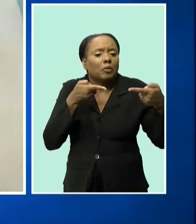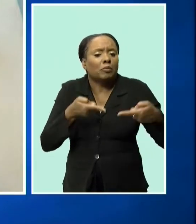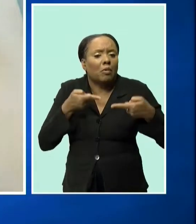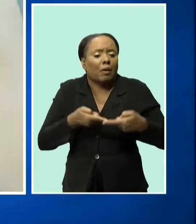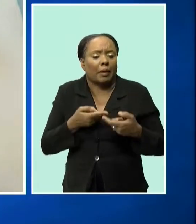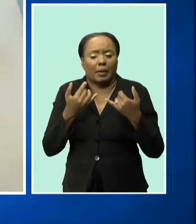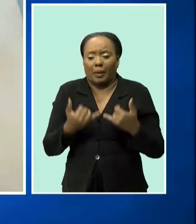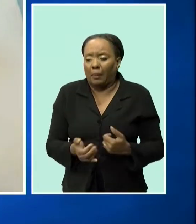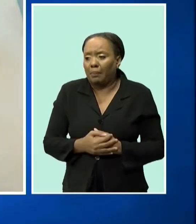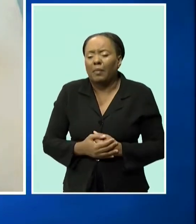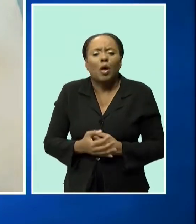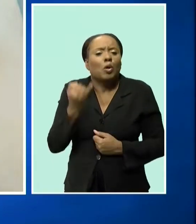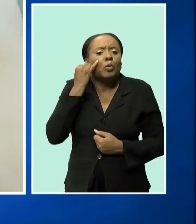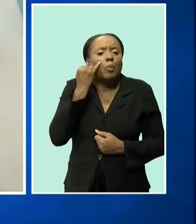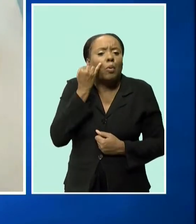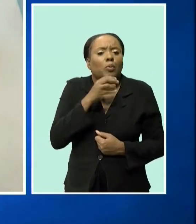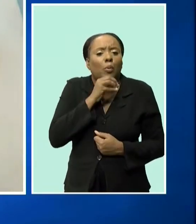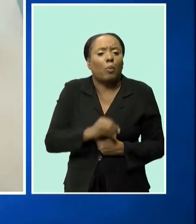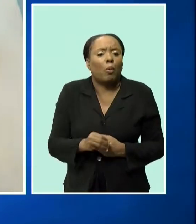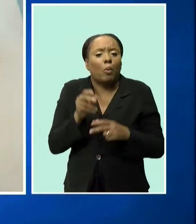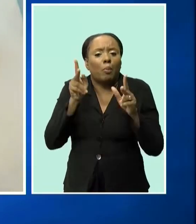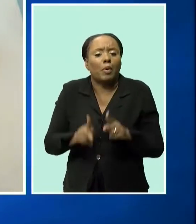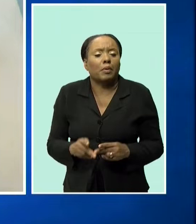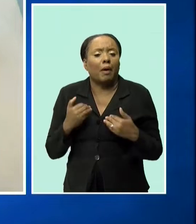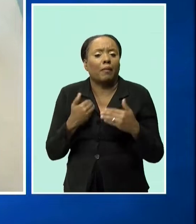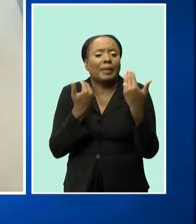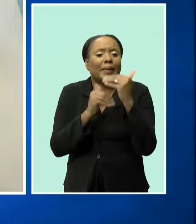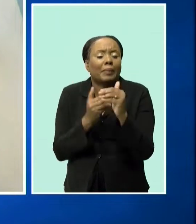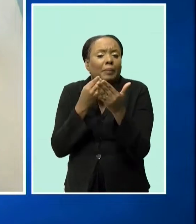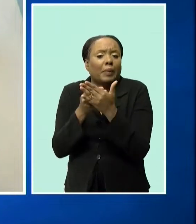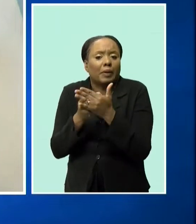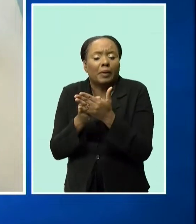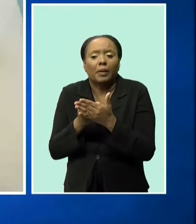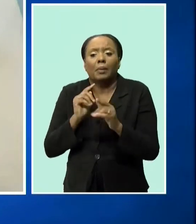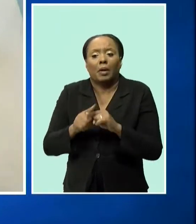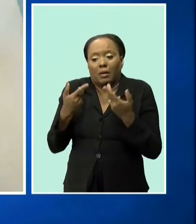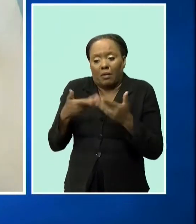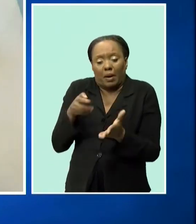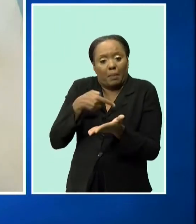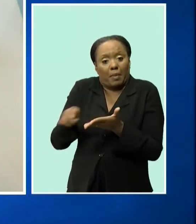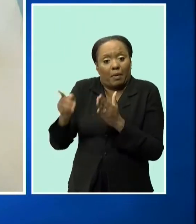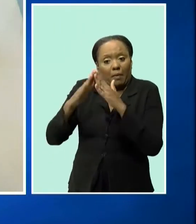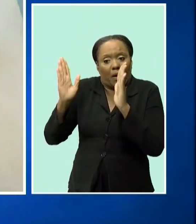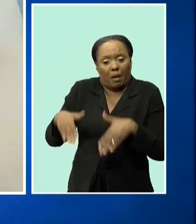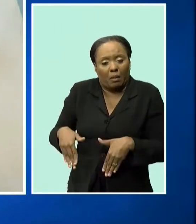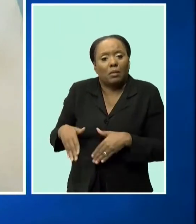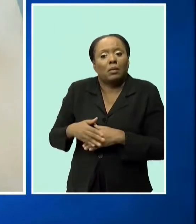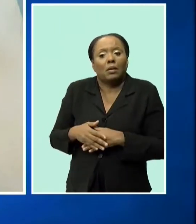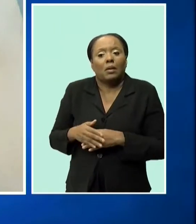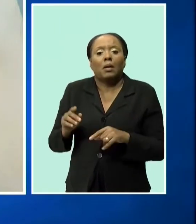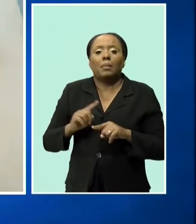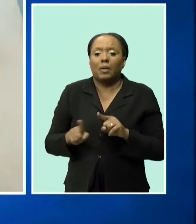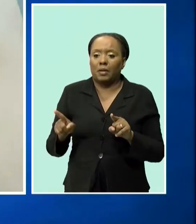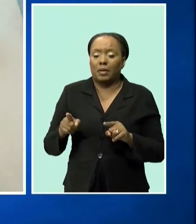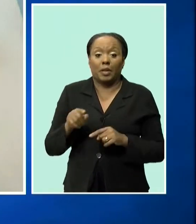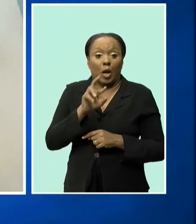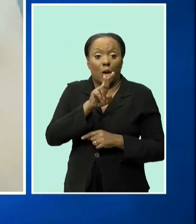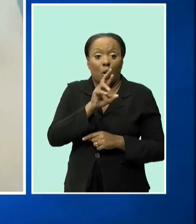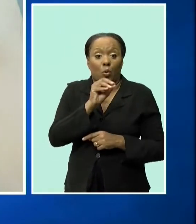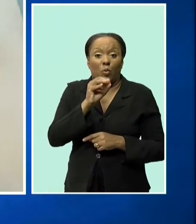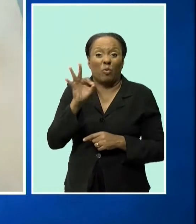pensioner who may be on limited income, but they've paid for their house and they have a roof that can be dedicated